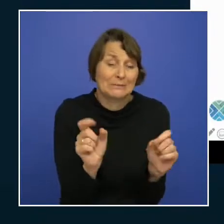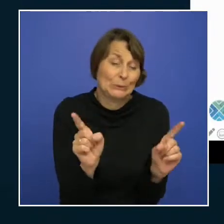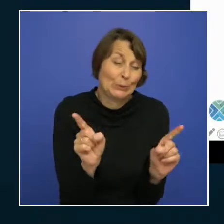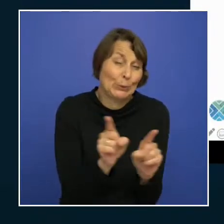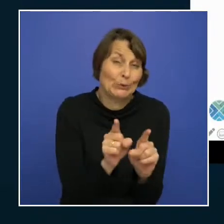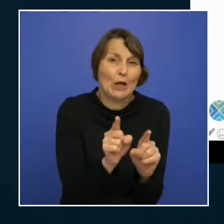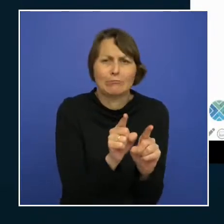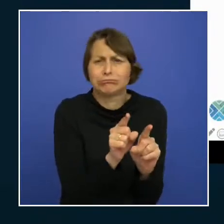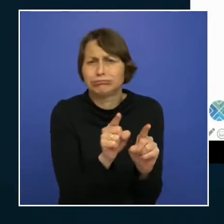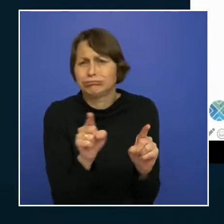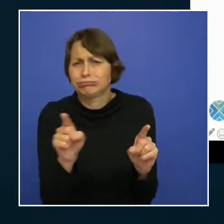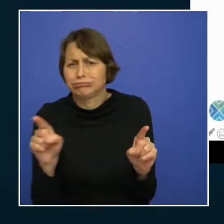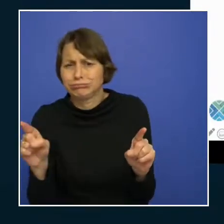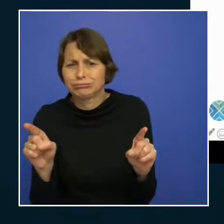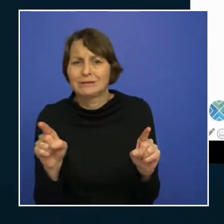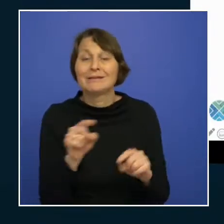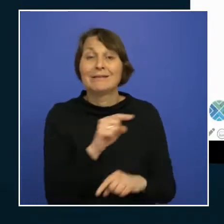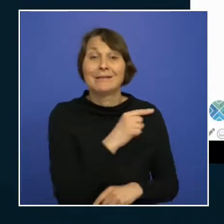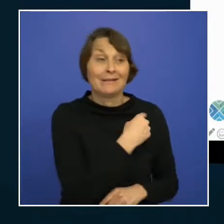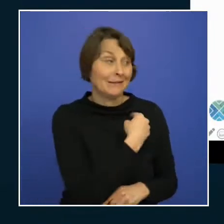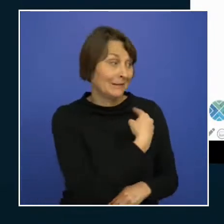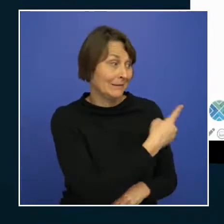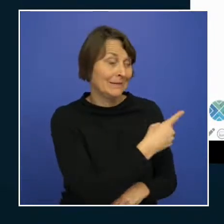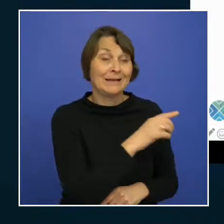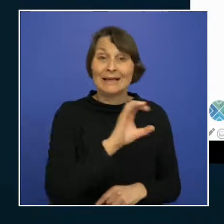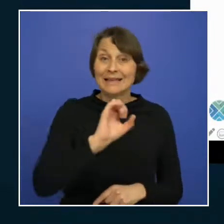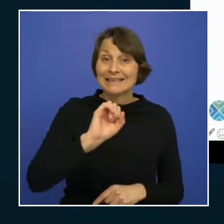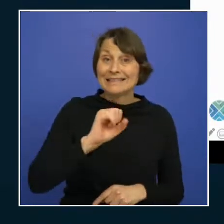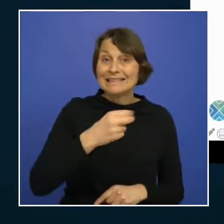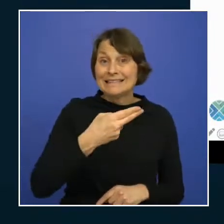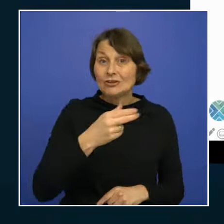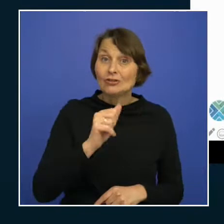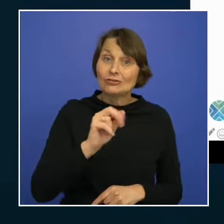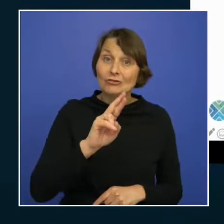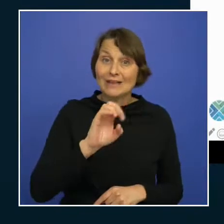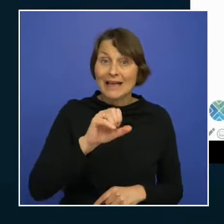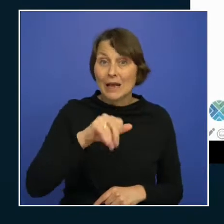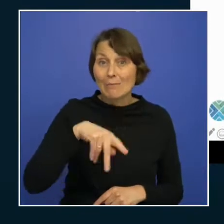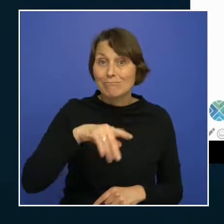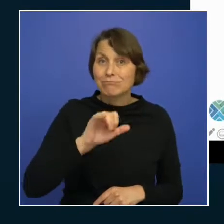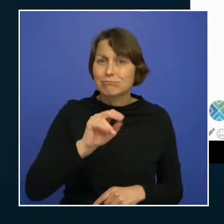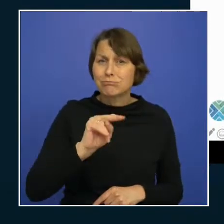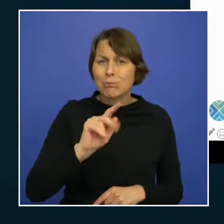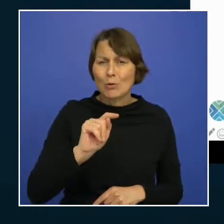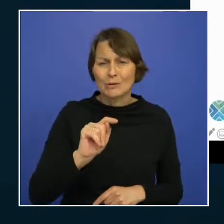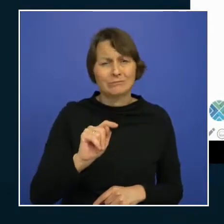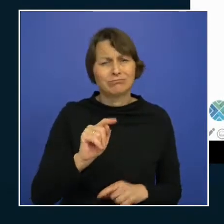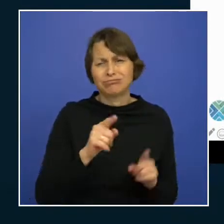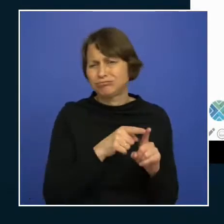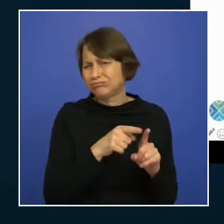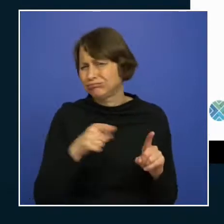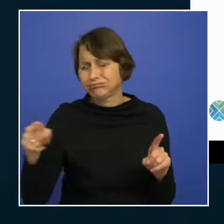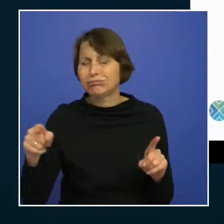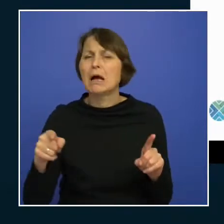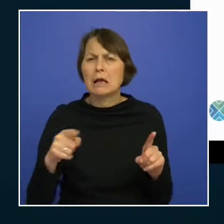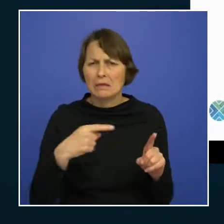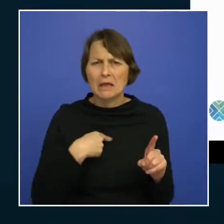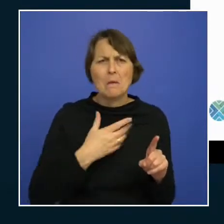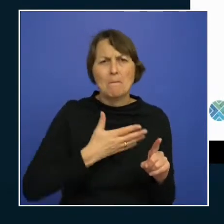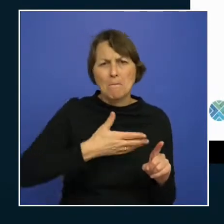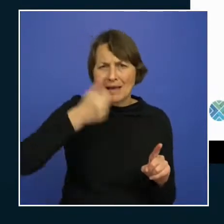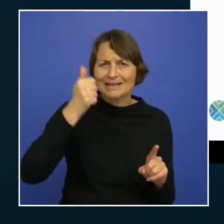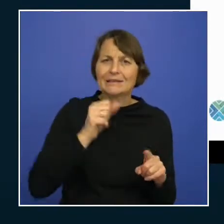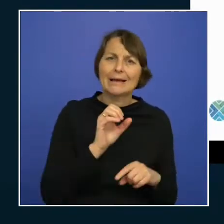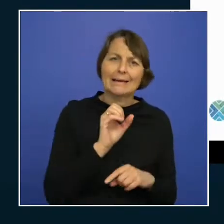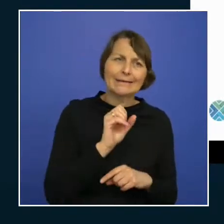case, SharePoint, if you ask me, is way too long. I would make SP or I will create a number that represents SharePoint